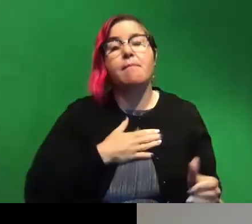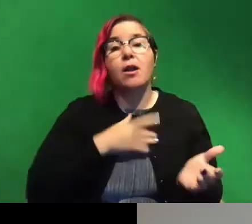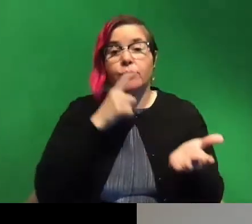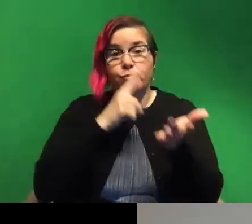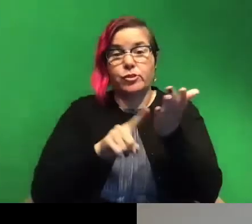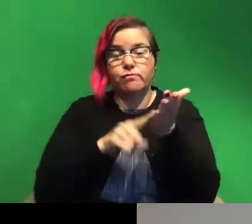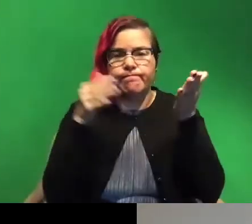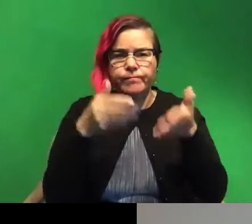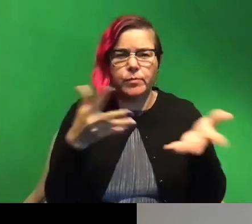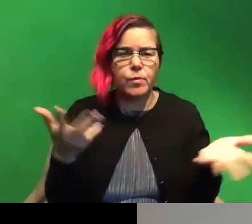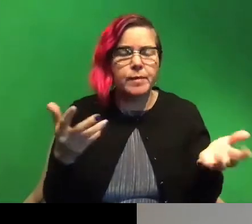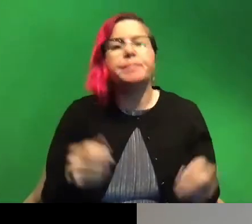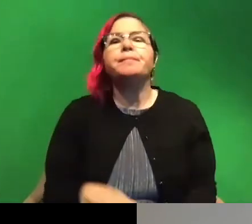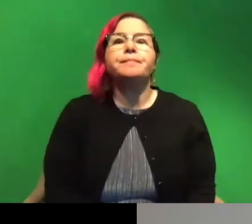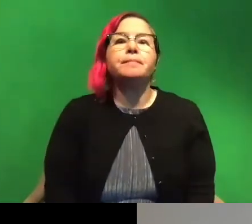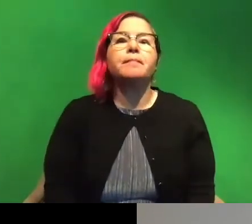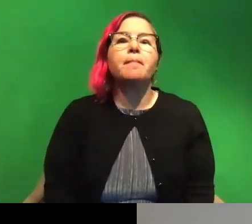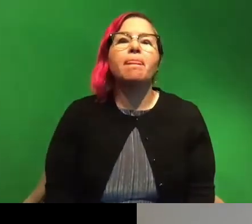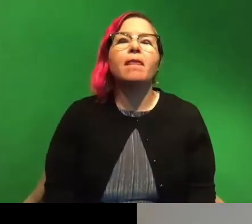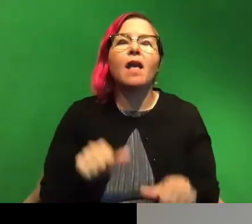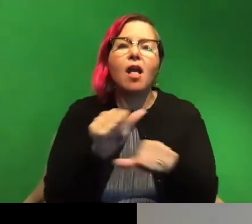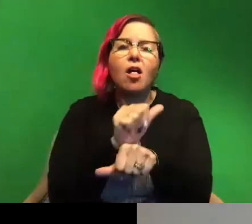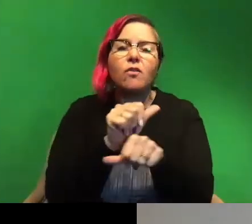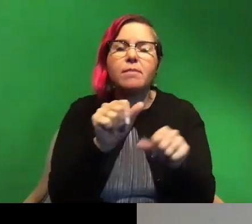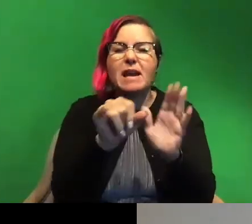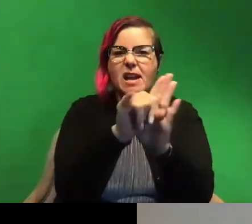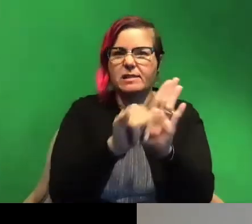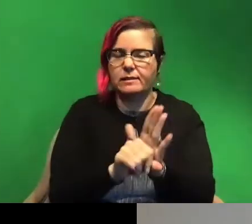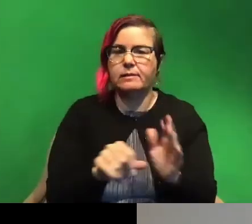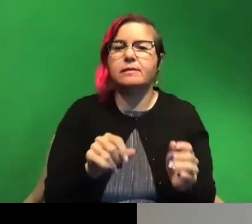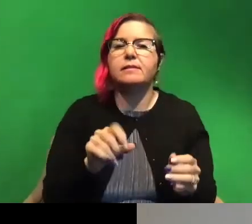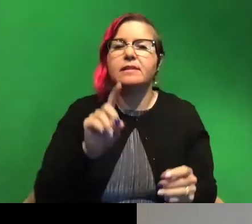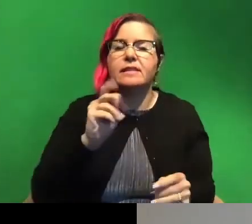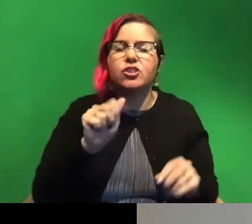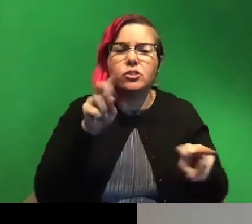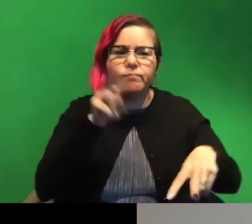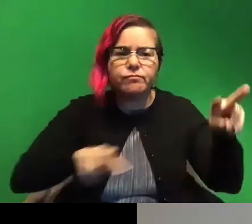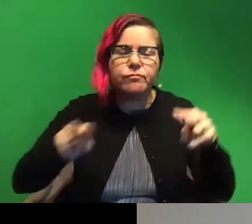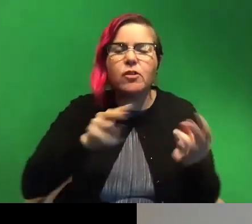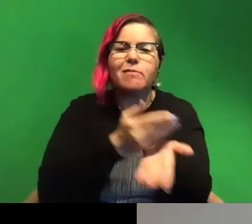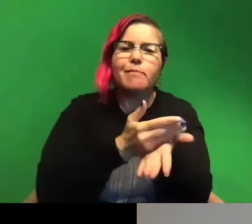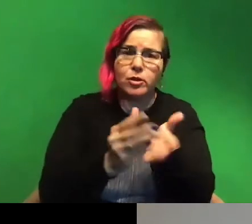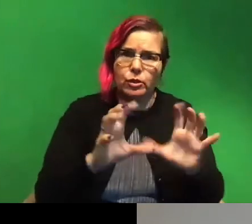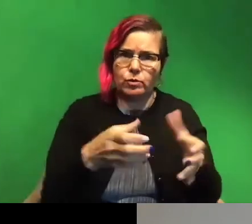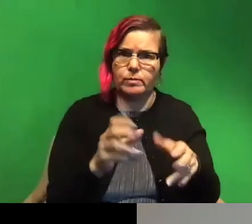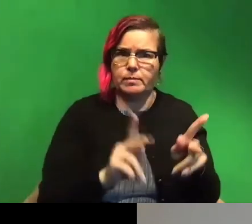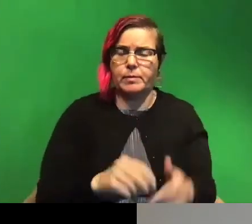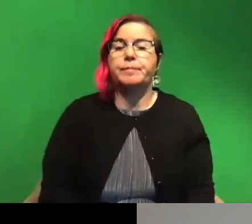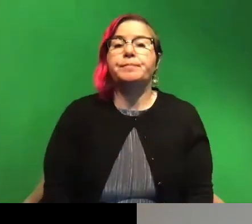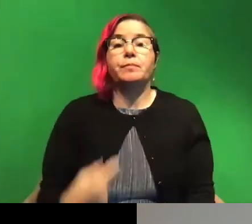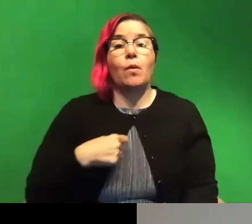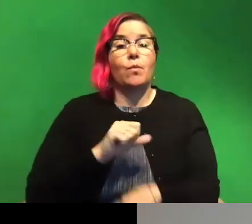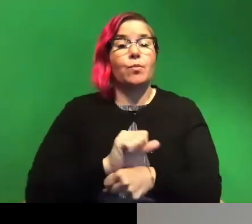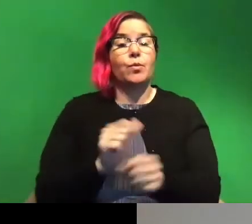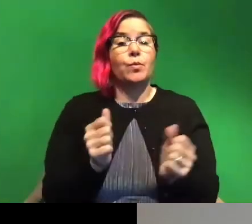specifically focuses on algorithmic identity and the digital surveillance of marginalized groups. And so I work a lot